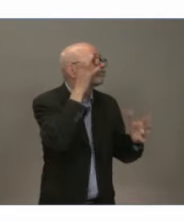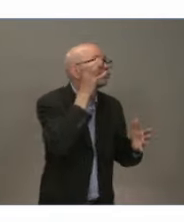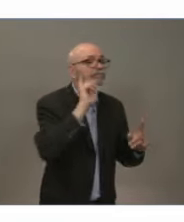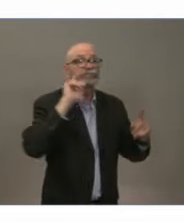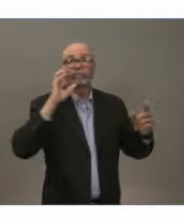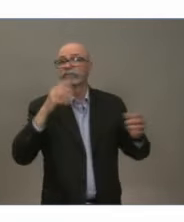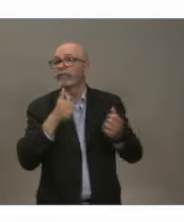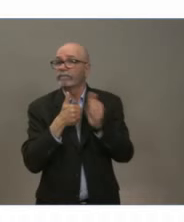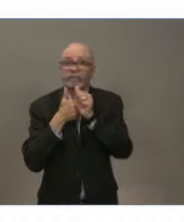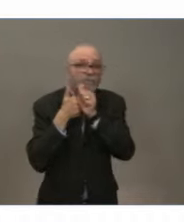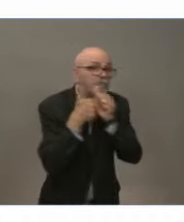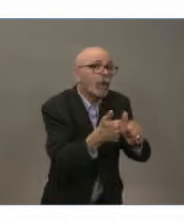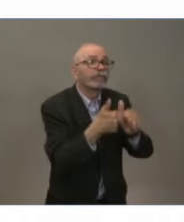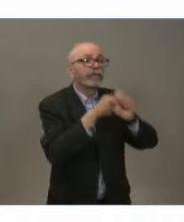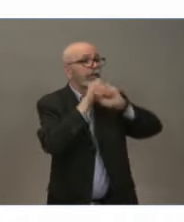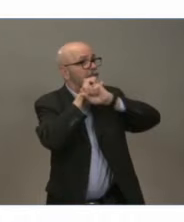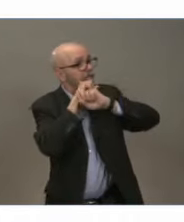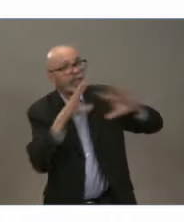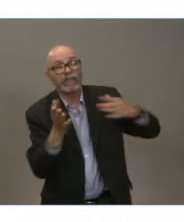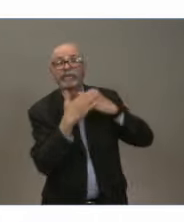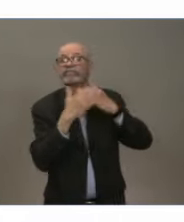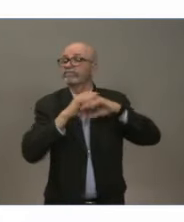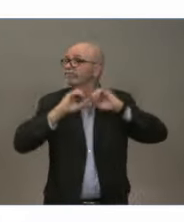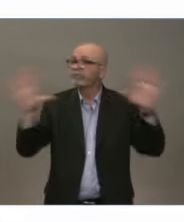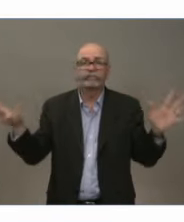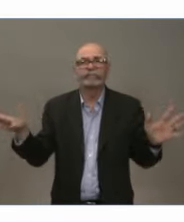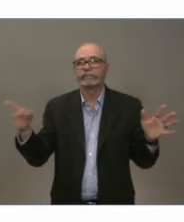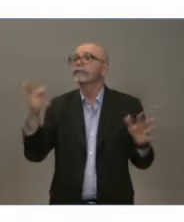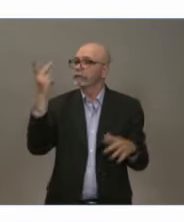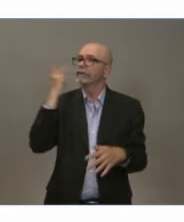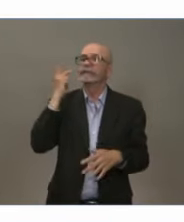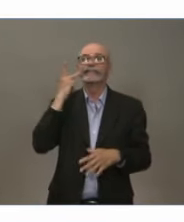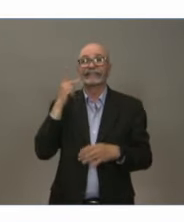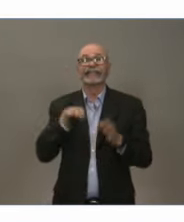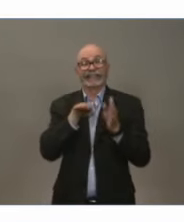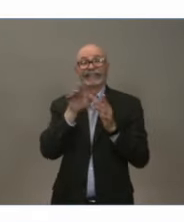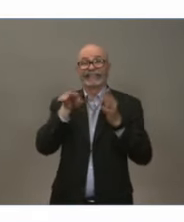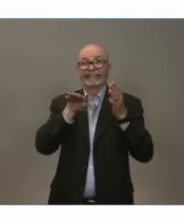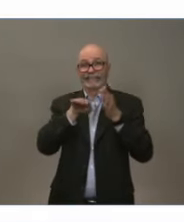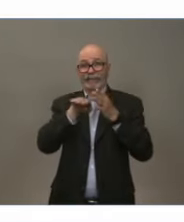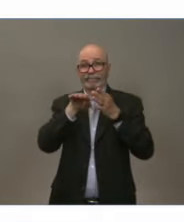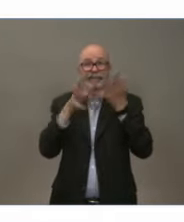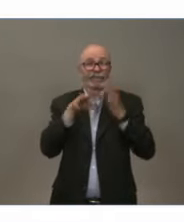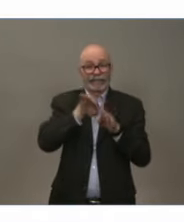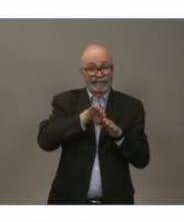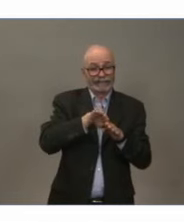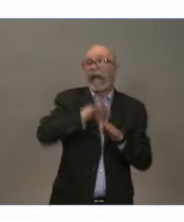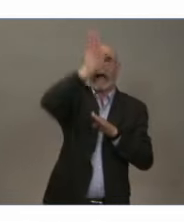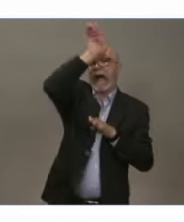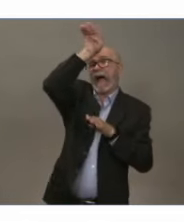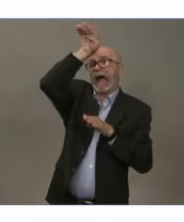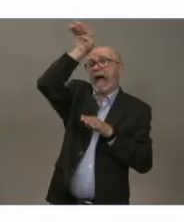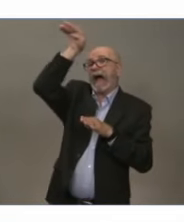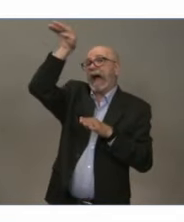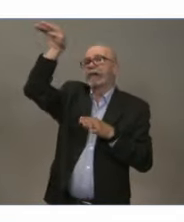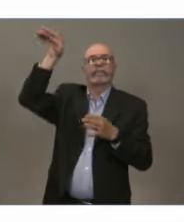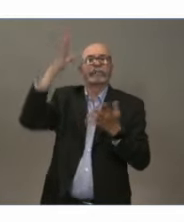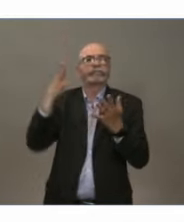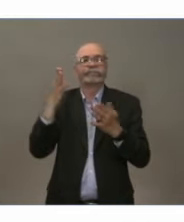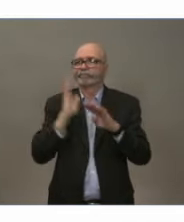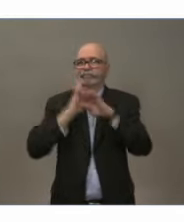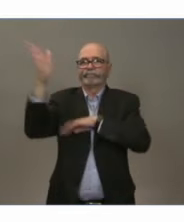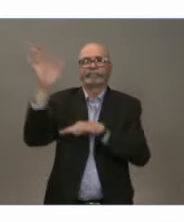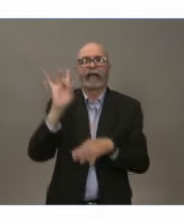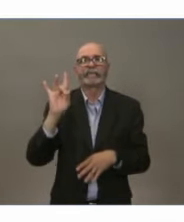the peak of the hospitalizations is upwards of 85. Still about a third of those in ICU, but